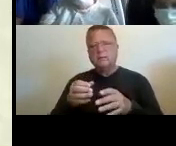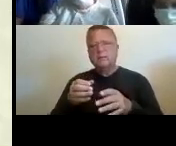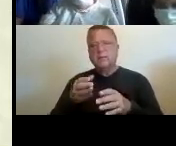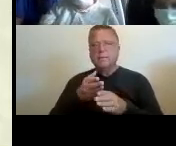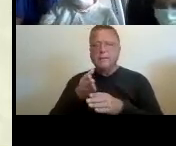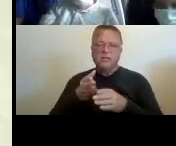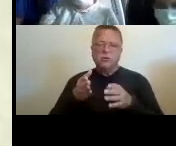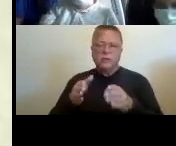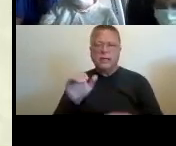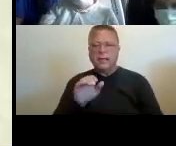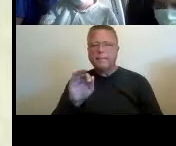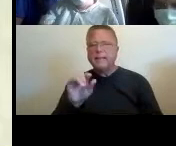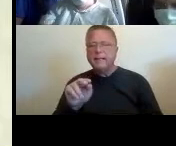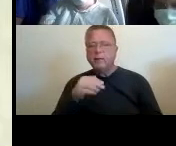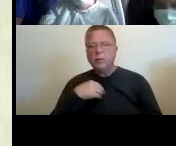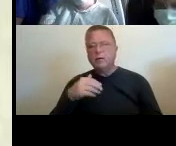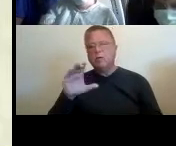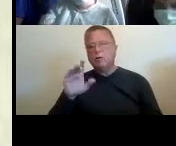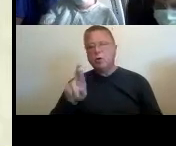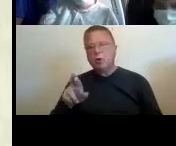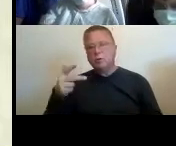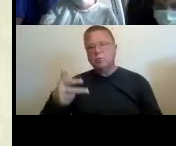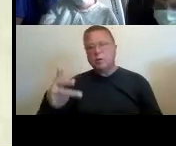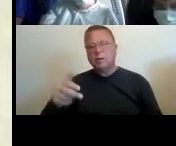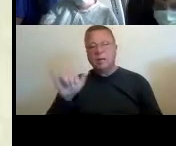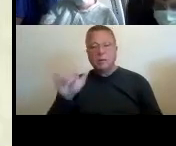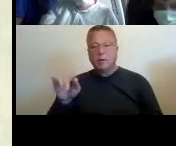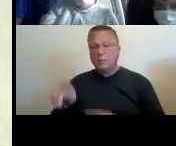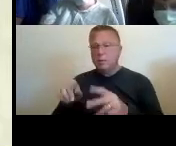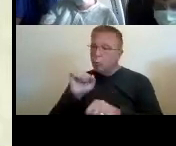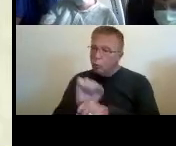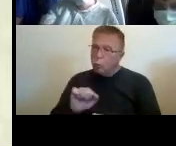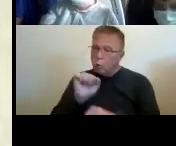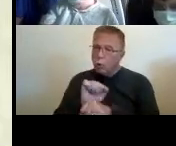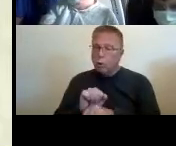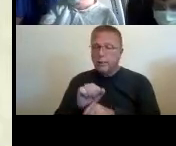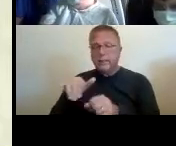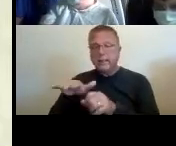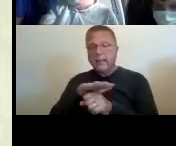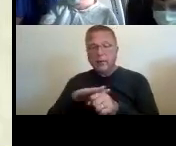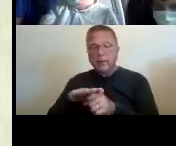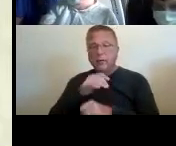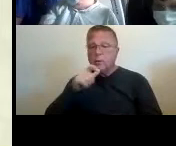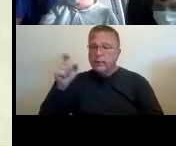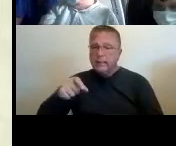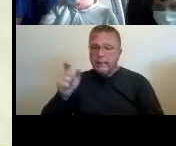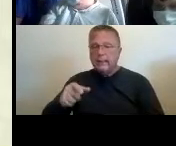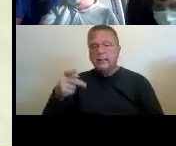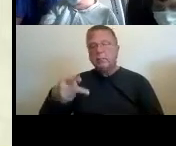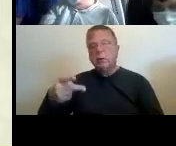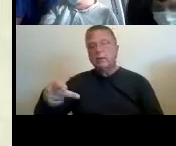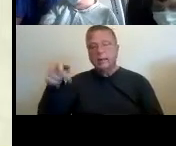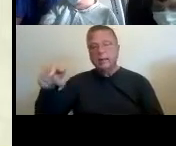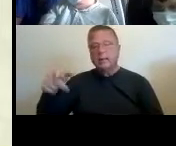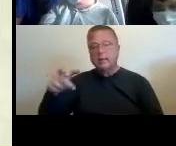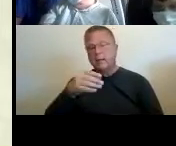where you have cars parked, and those people oftentimes are people working in the area, they really need that parking.